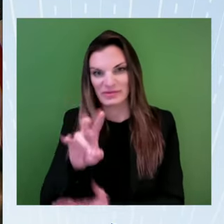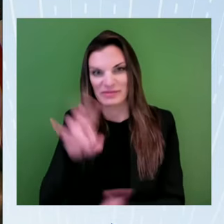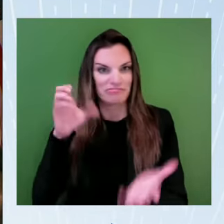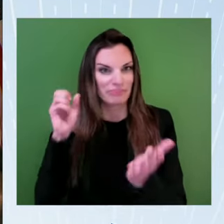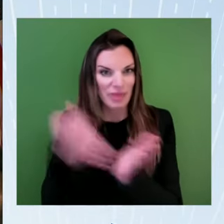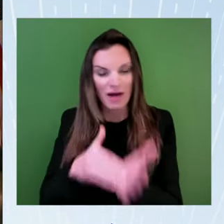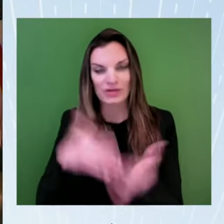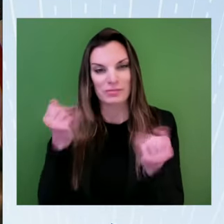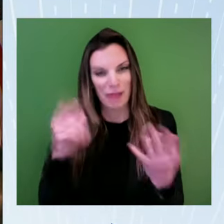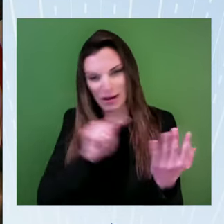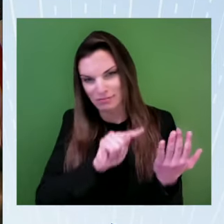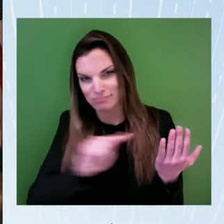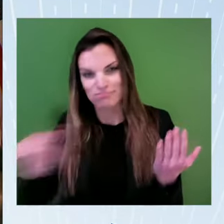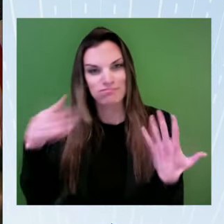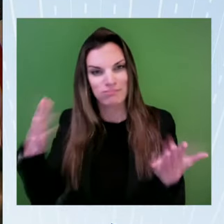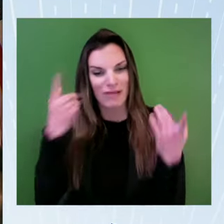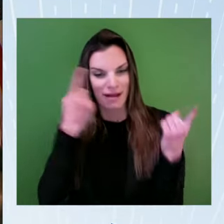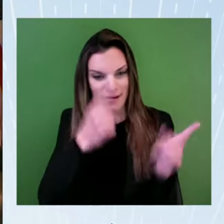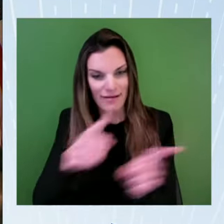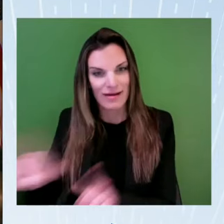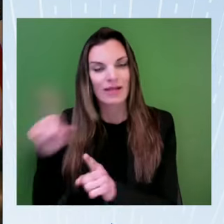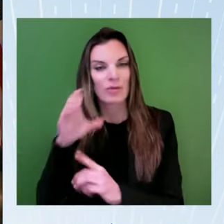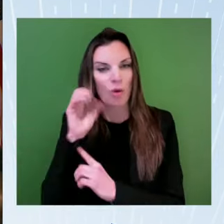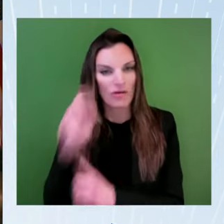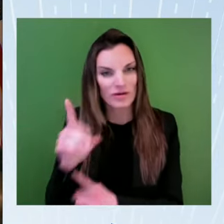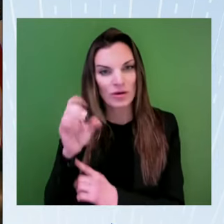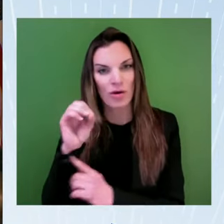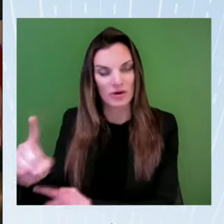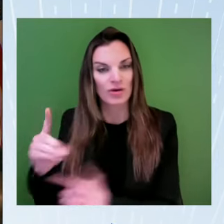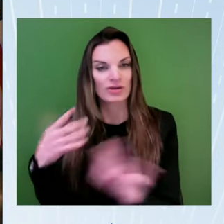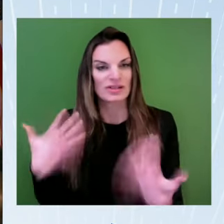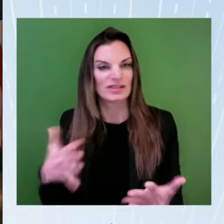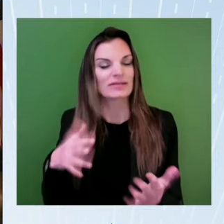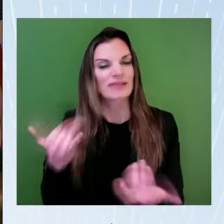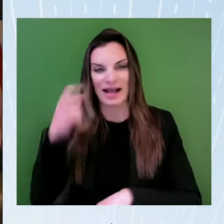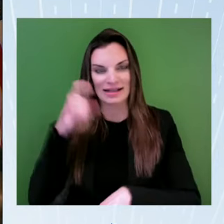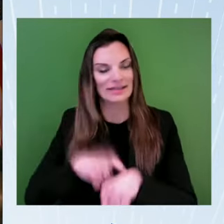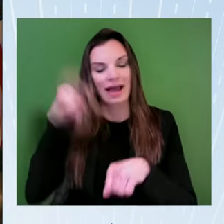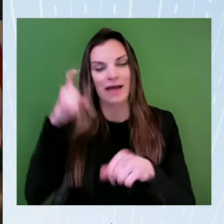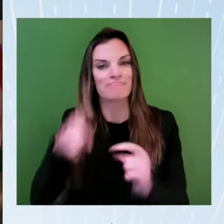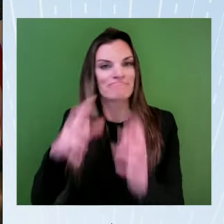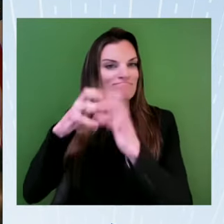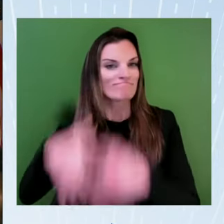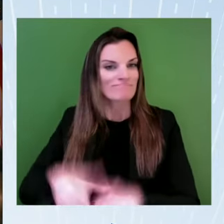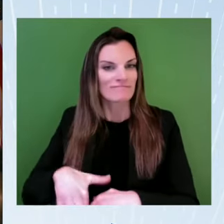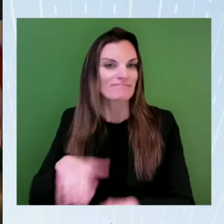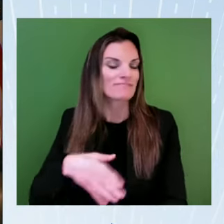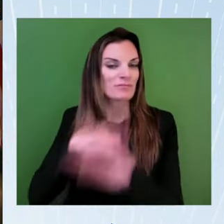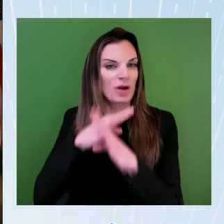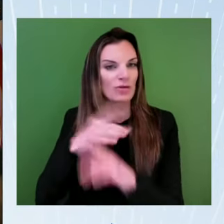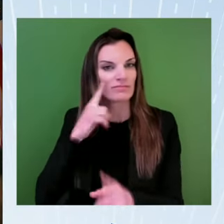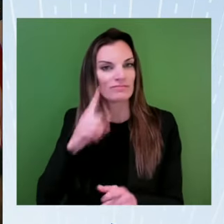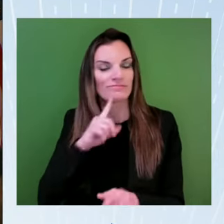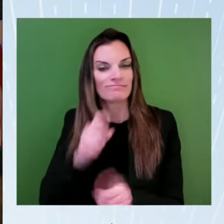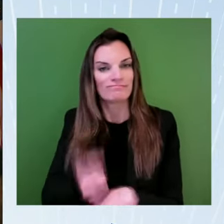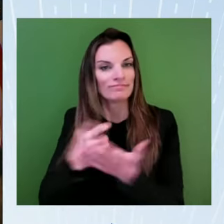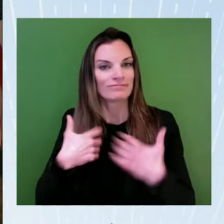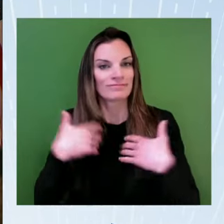could not have come sooner. Now, just about every person in this room and